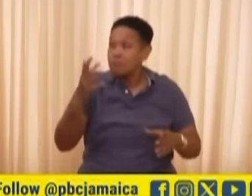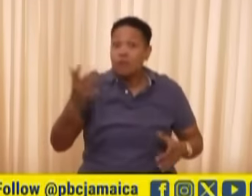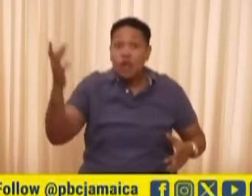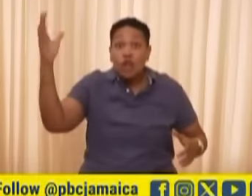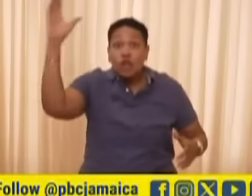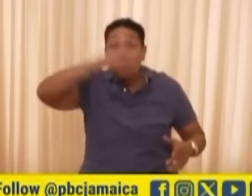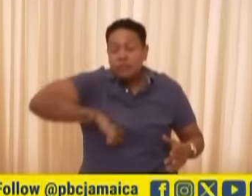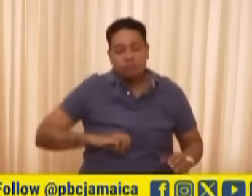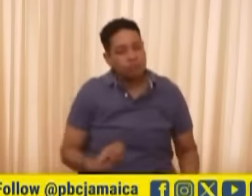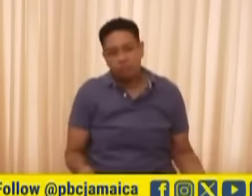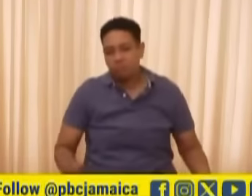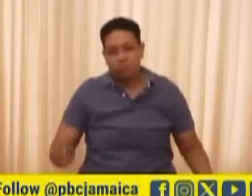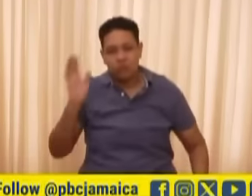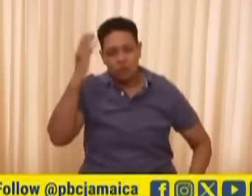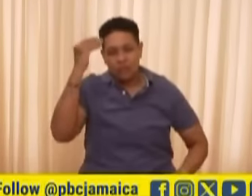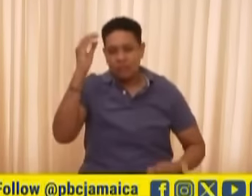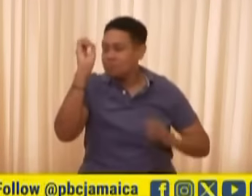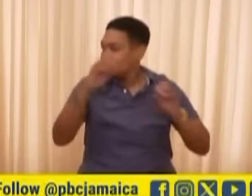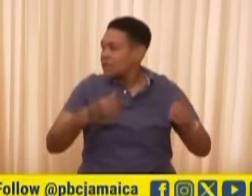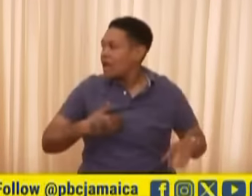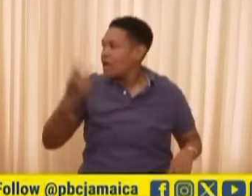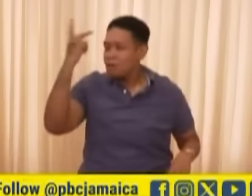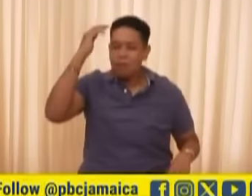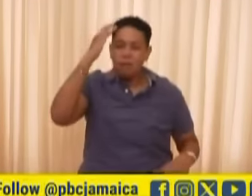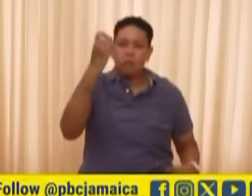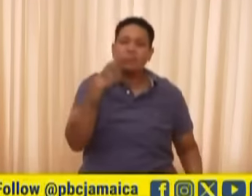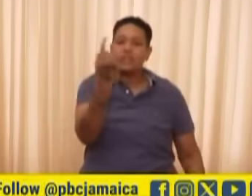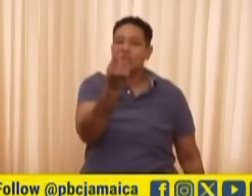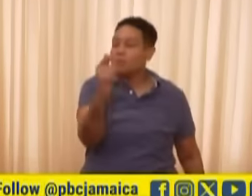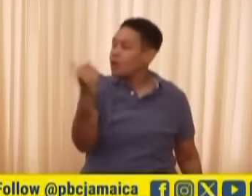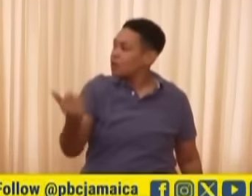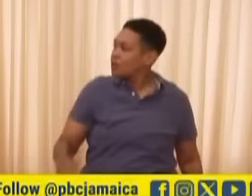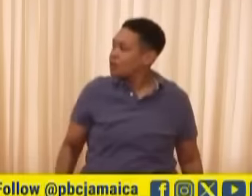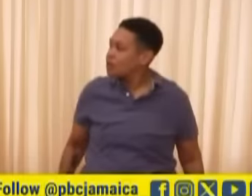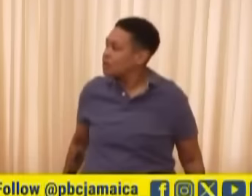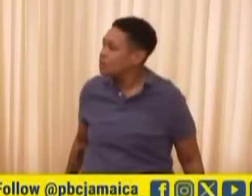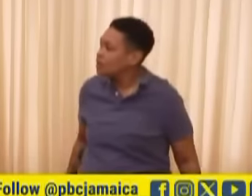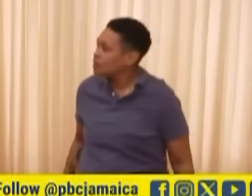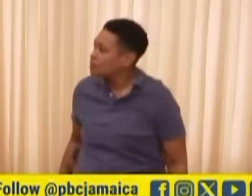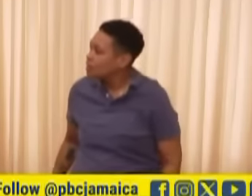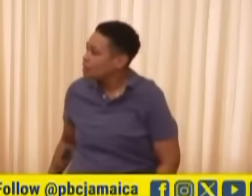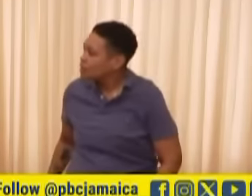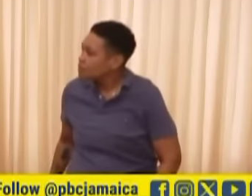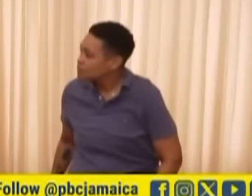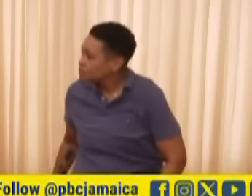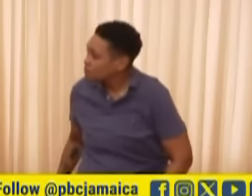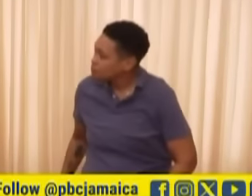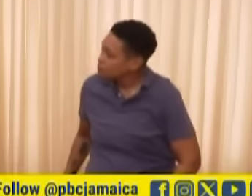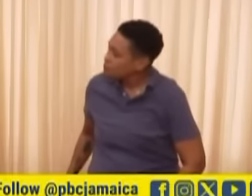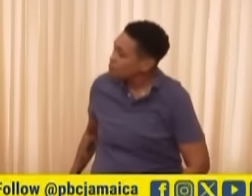from the administration. And now PM has something else he would love to say. Oh no, as you mentioned, information.